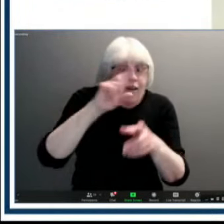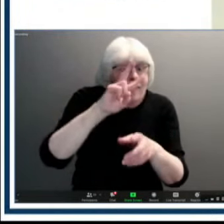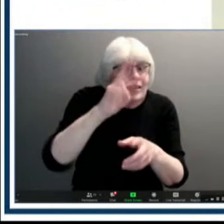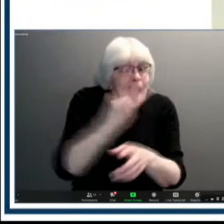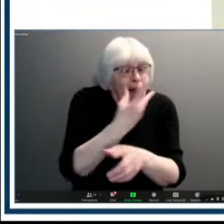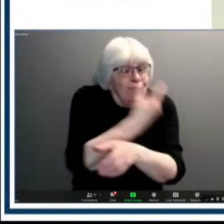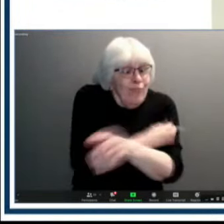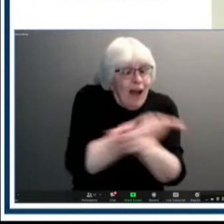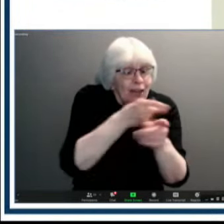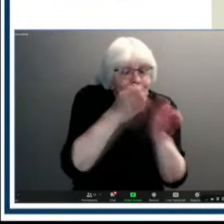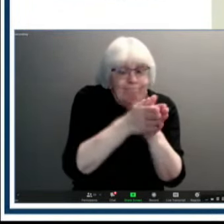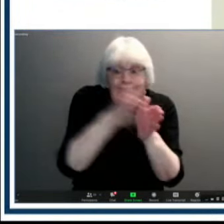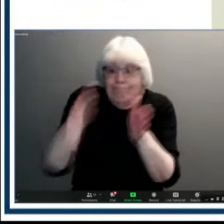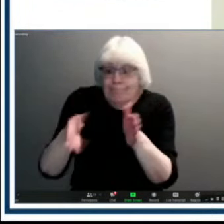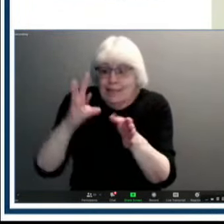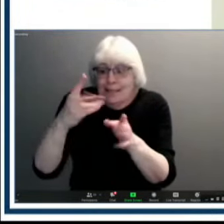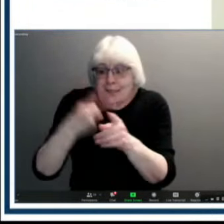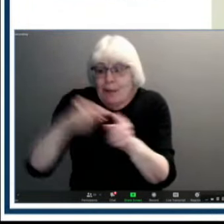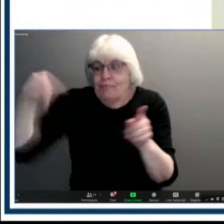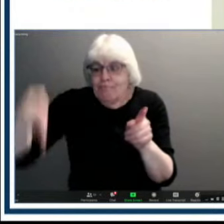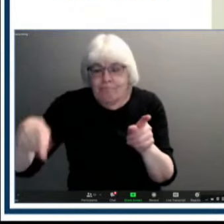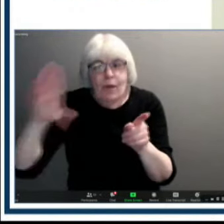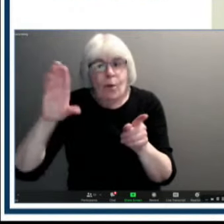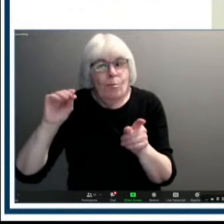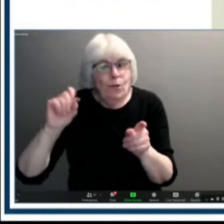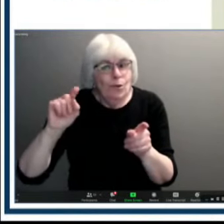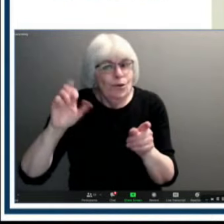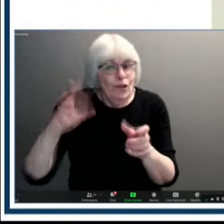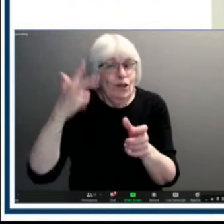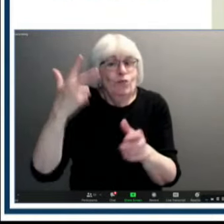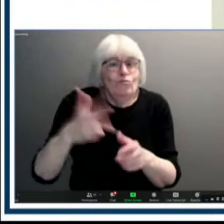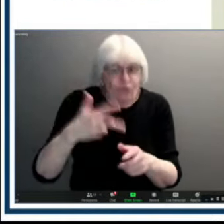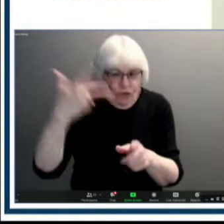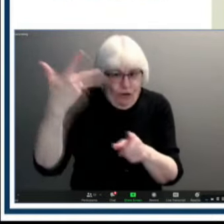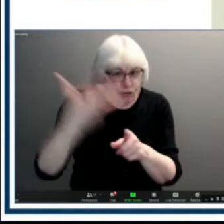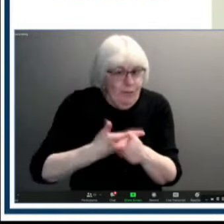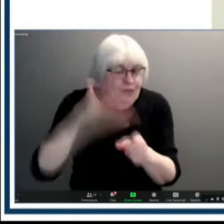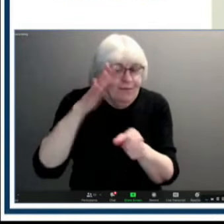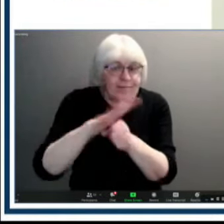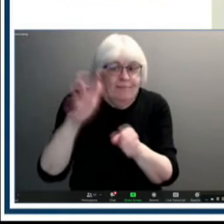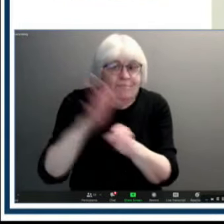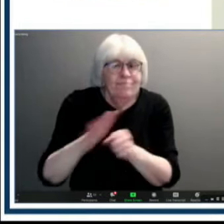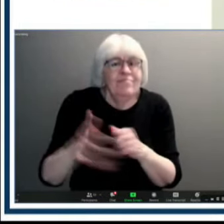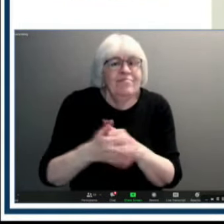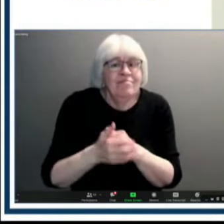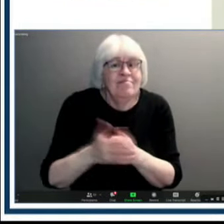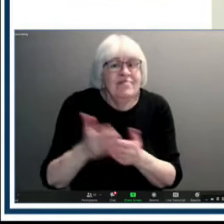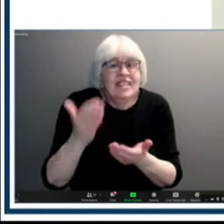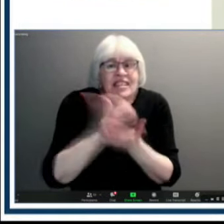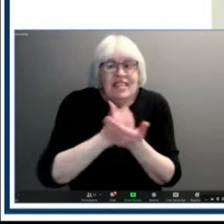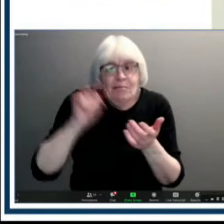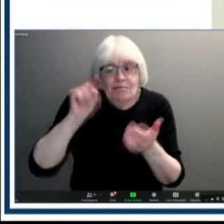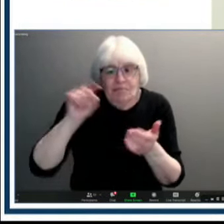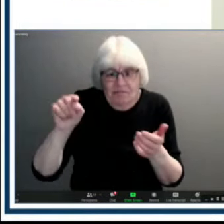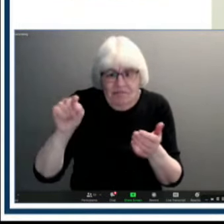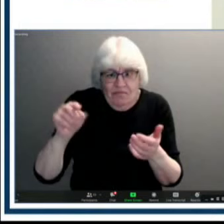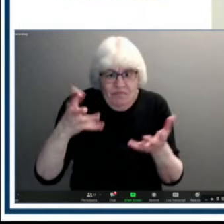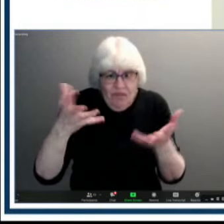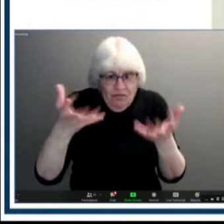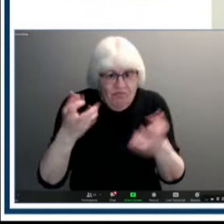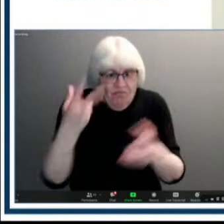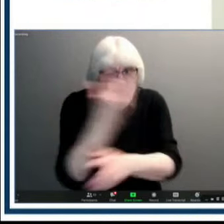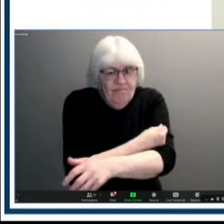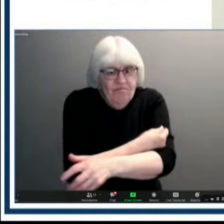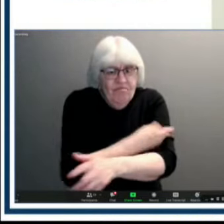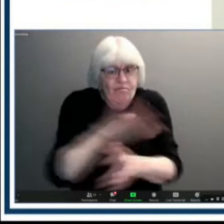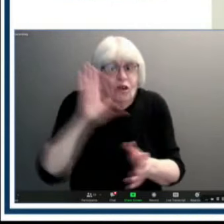Some areas where it's just a free for all. If you want your booster, go and get it. Well, that could be you're 18 years old and you got your second dose the